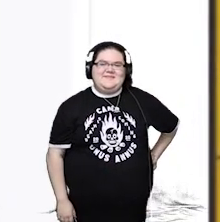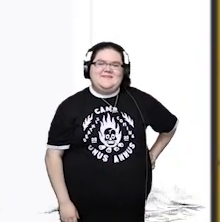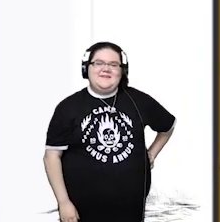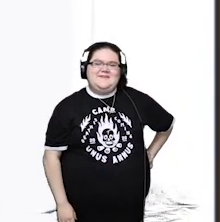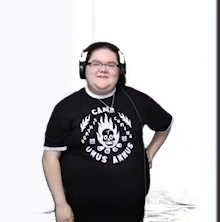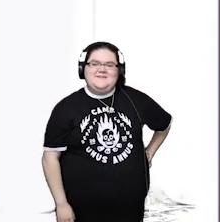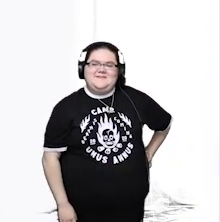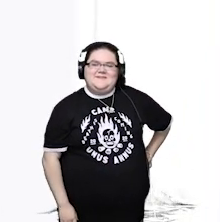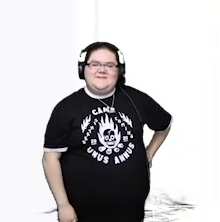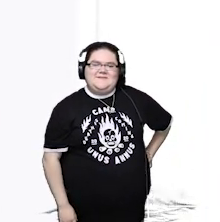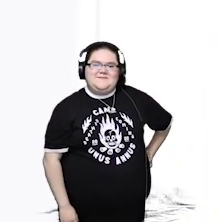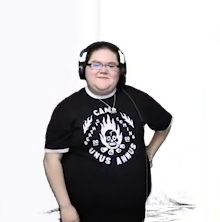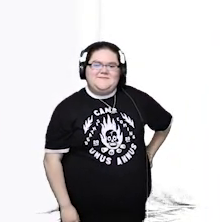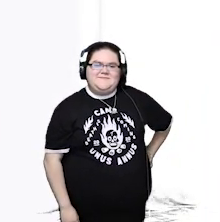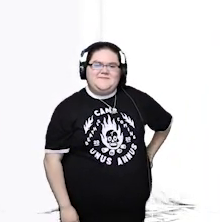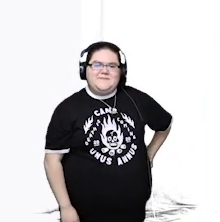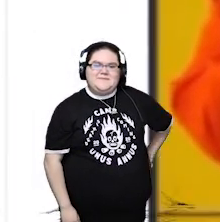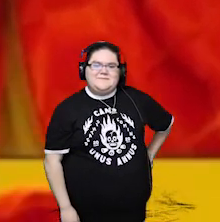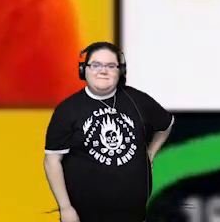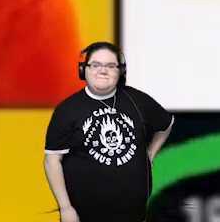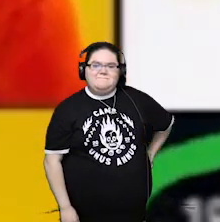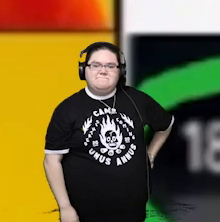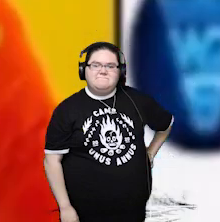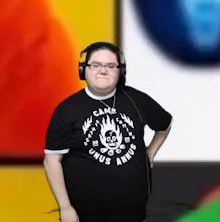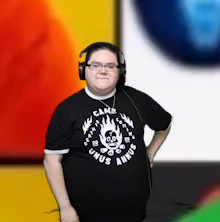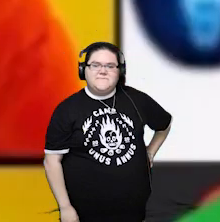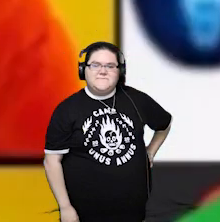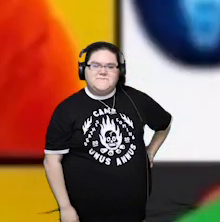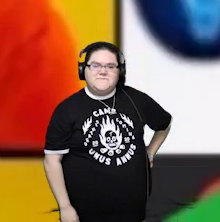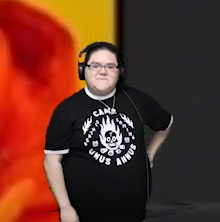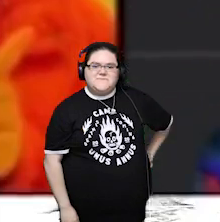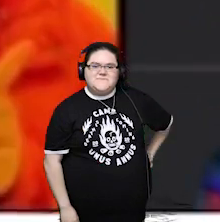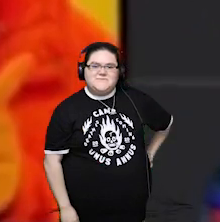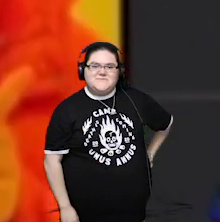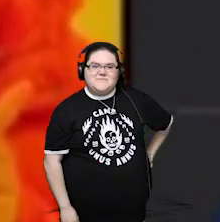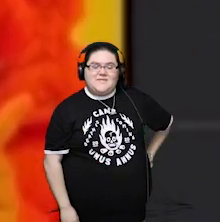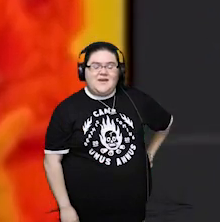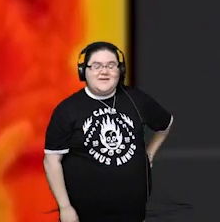Vic out here getting all the dubs. You guys need to take notes.